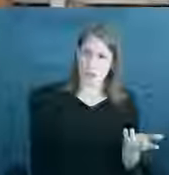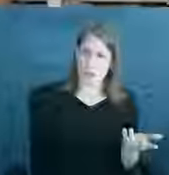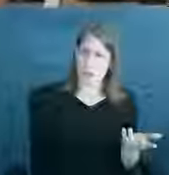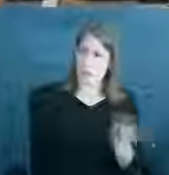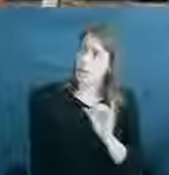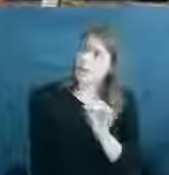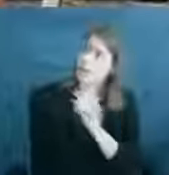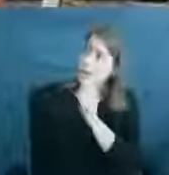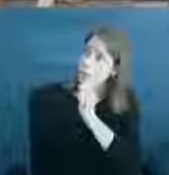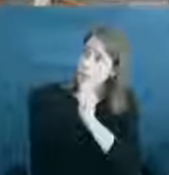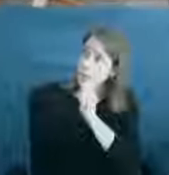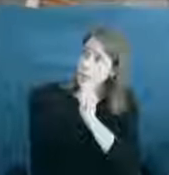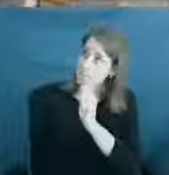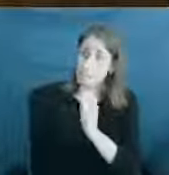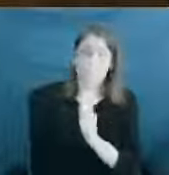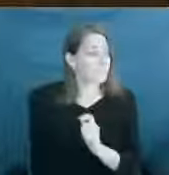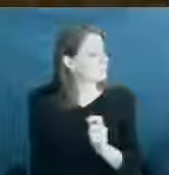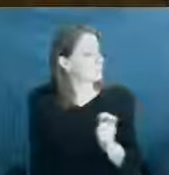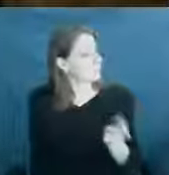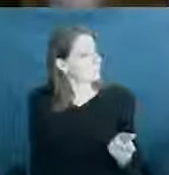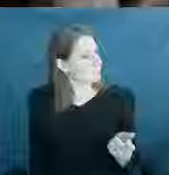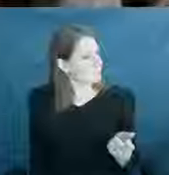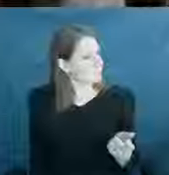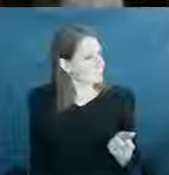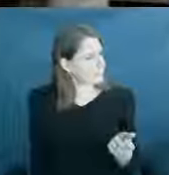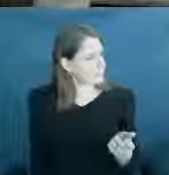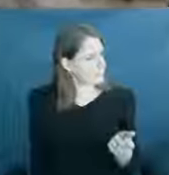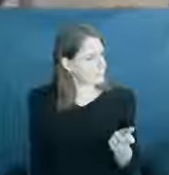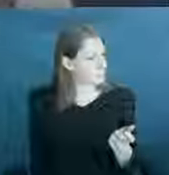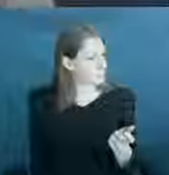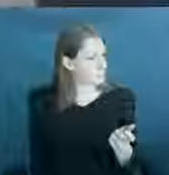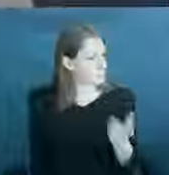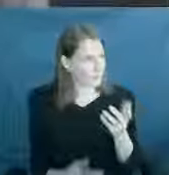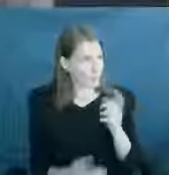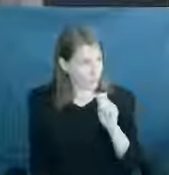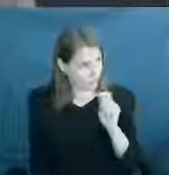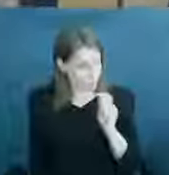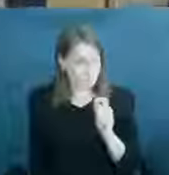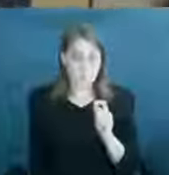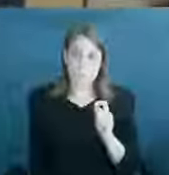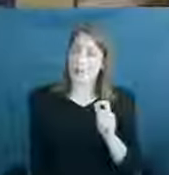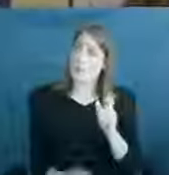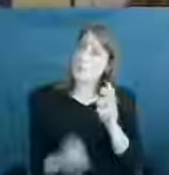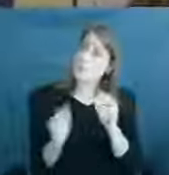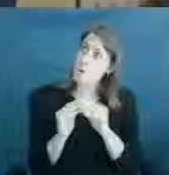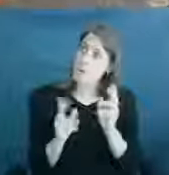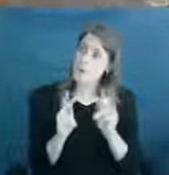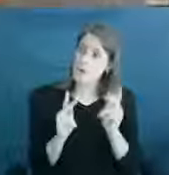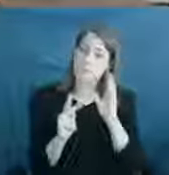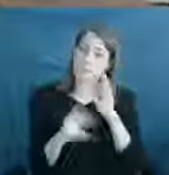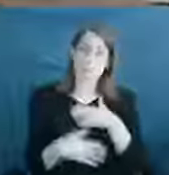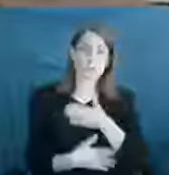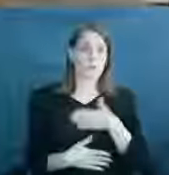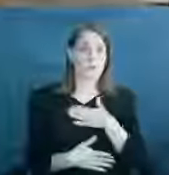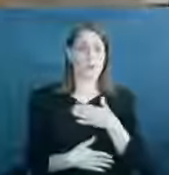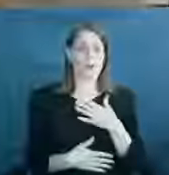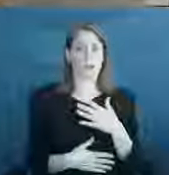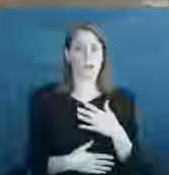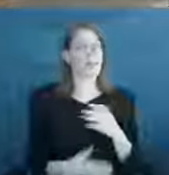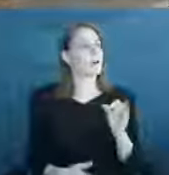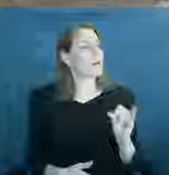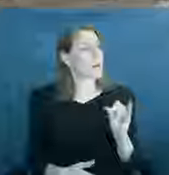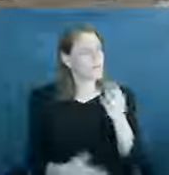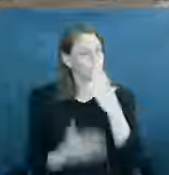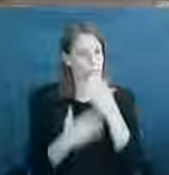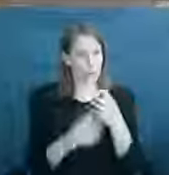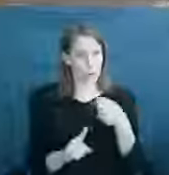we do that? In some sweets. You might. Why would you do that? That's usually on lollipops. Lollipops do, don't they? No, yeah, but more people would